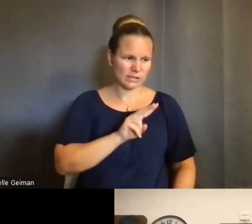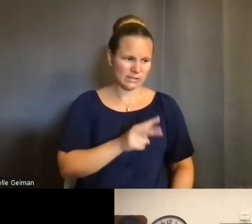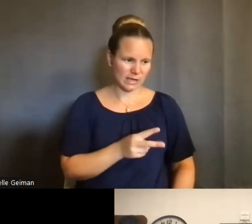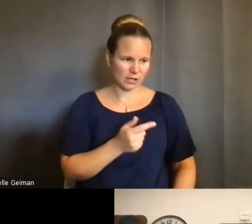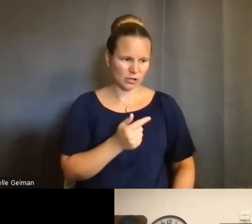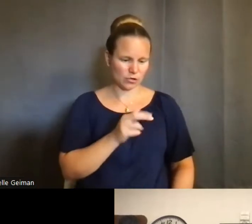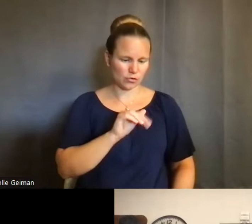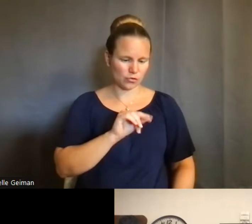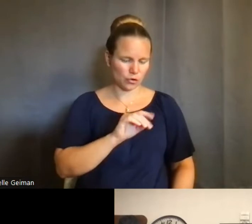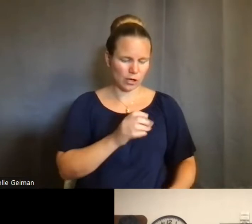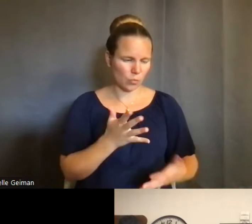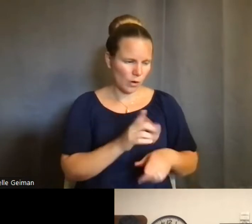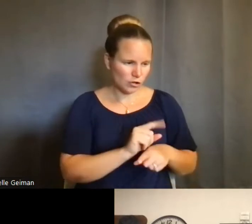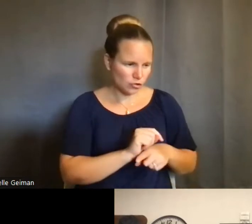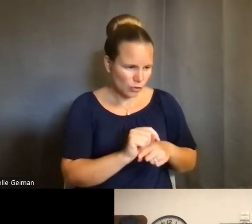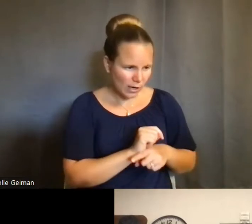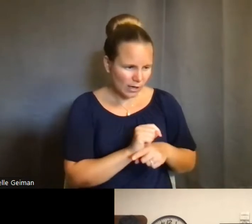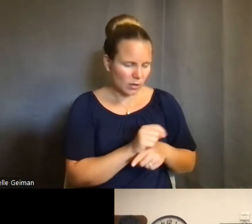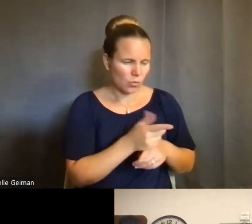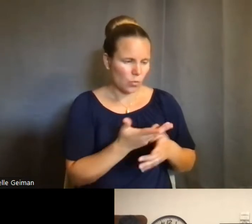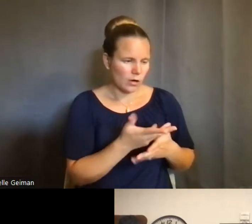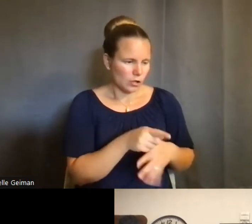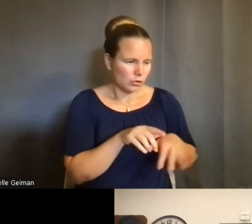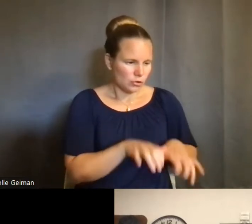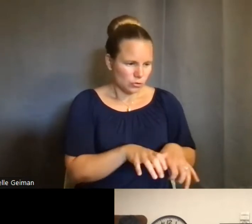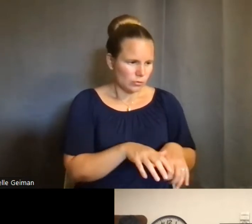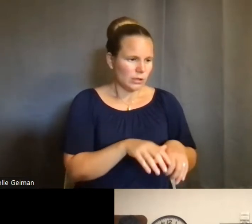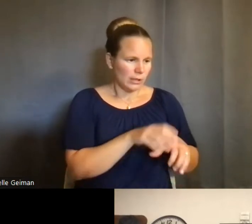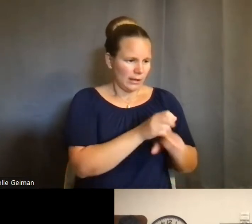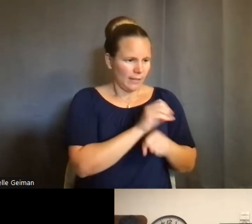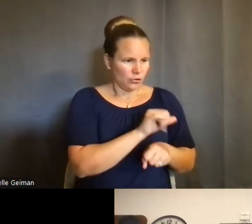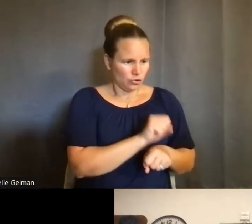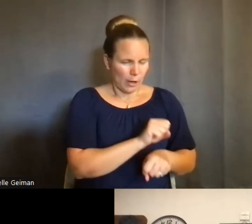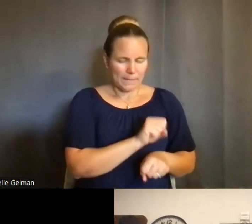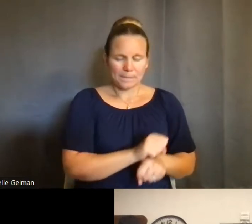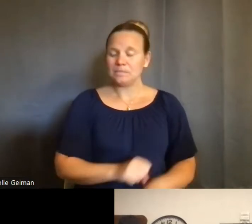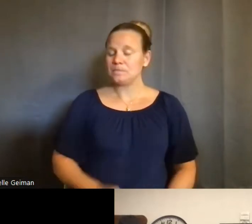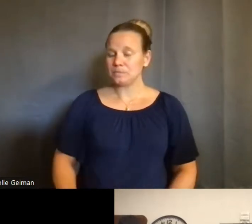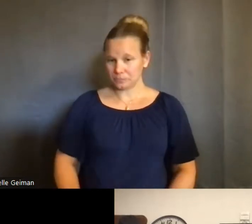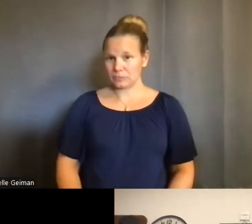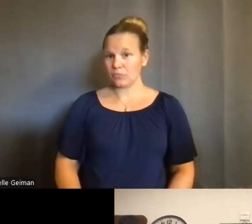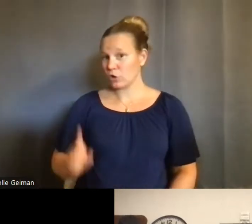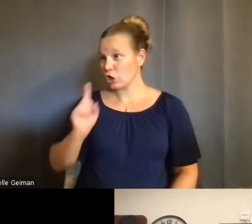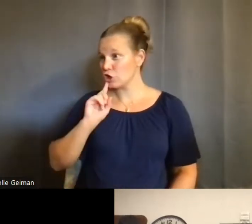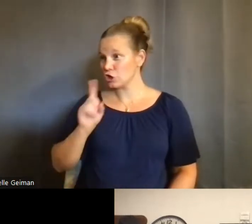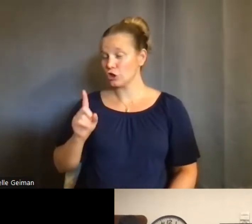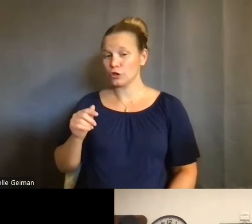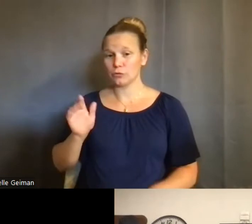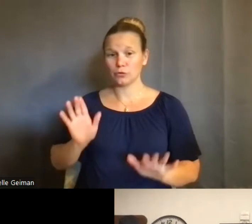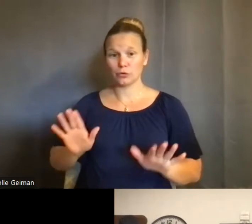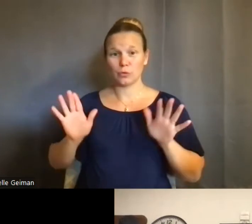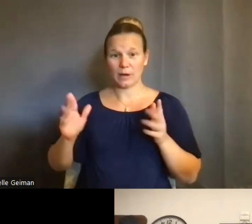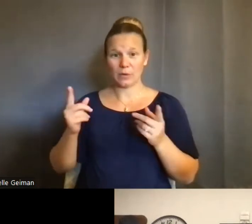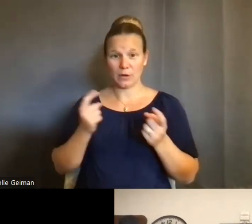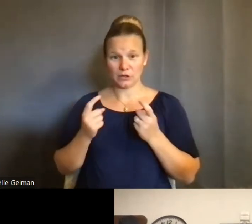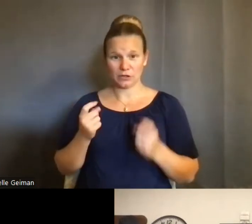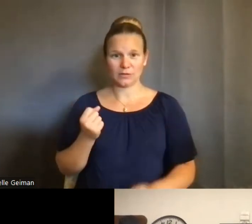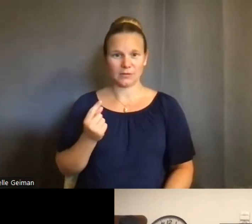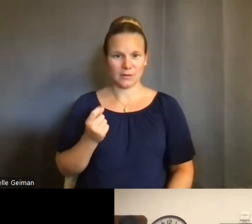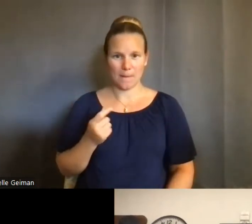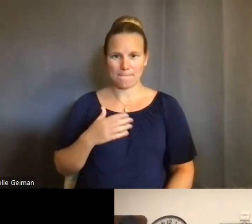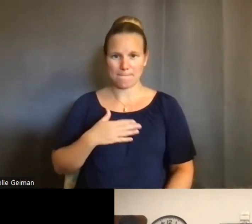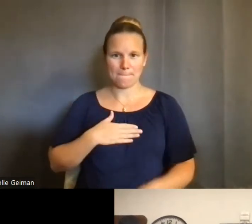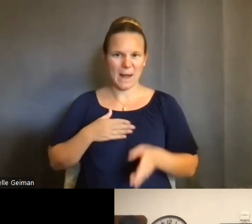What was your training? What did you have to do to get in that job? Sure. Great question. My path